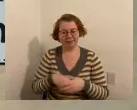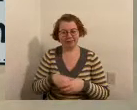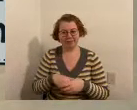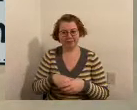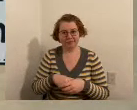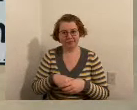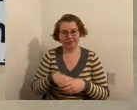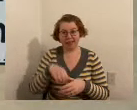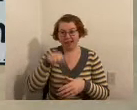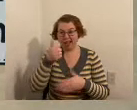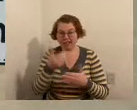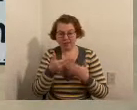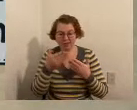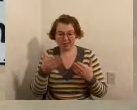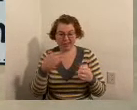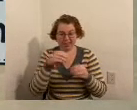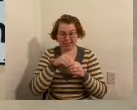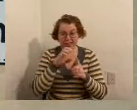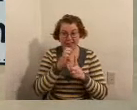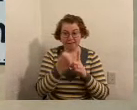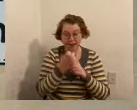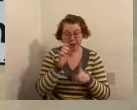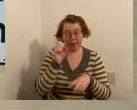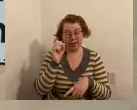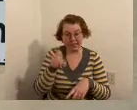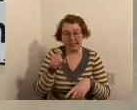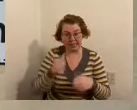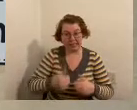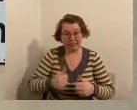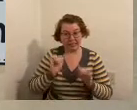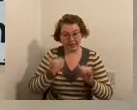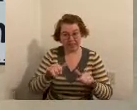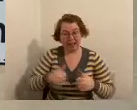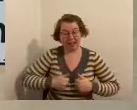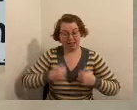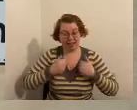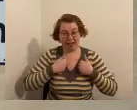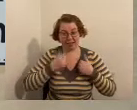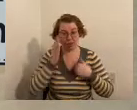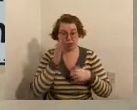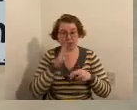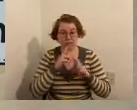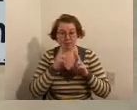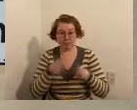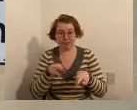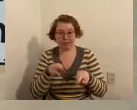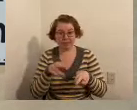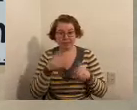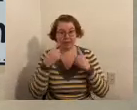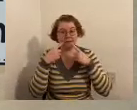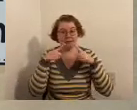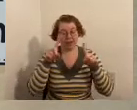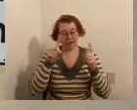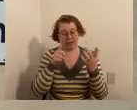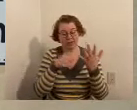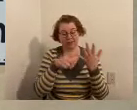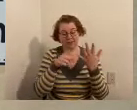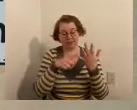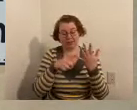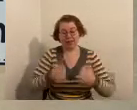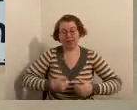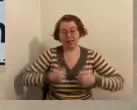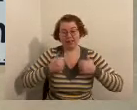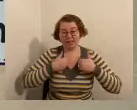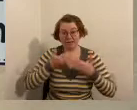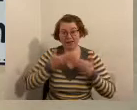There are things in the environment that they need to stay alive, so they respond. And then finally, living things